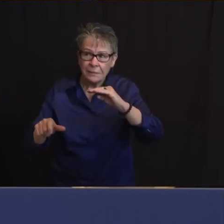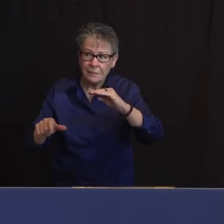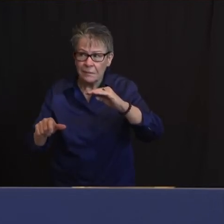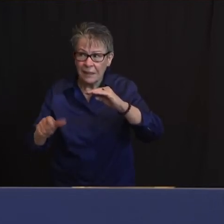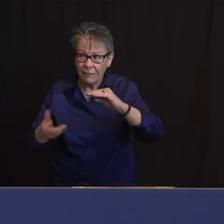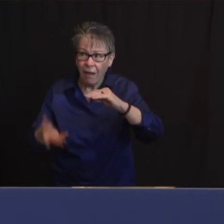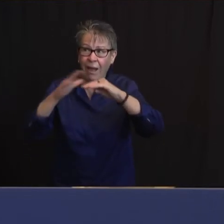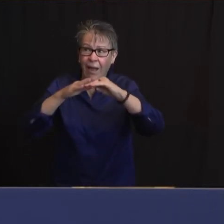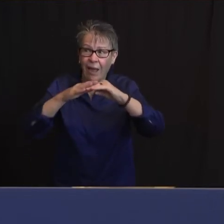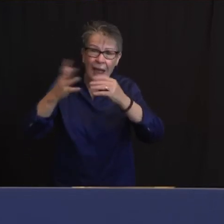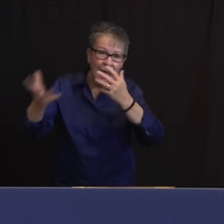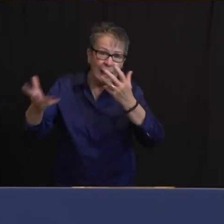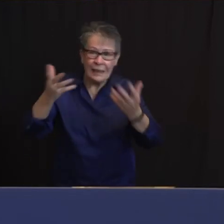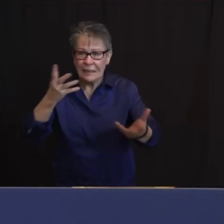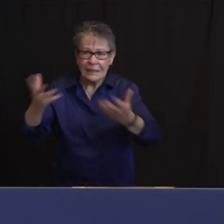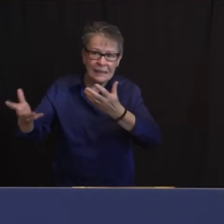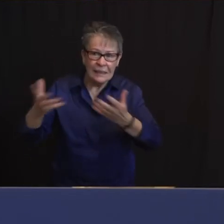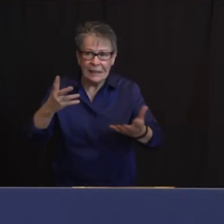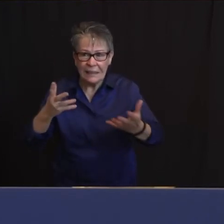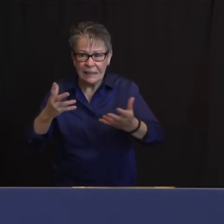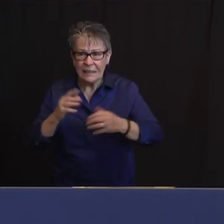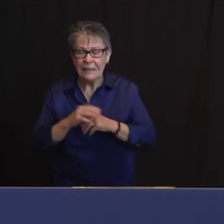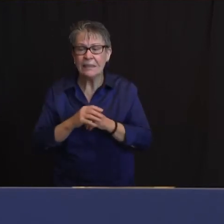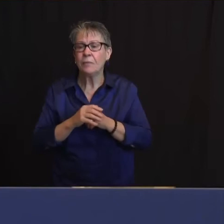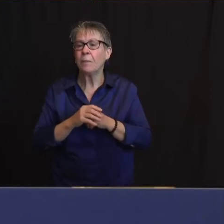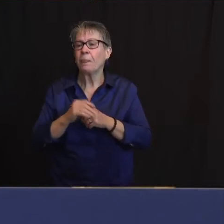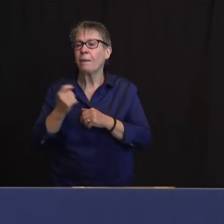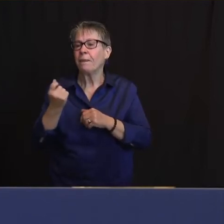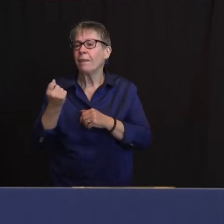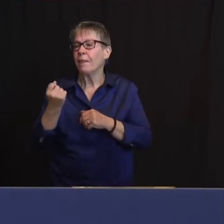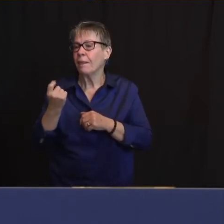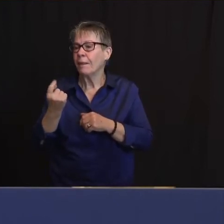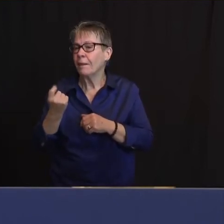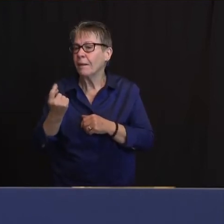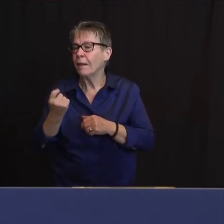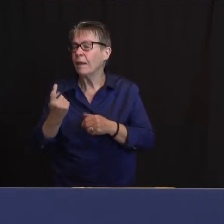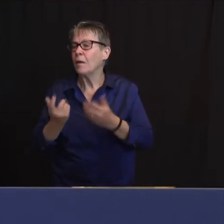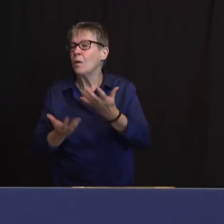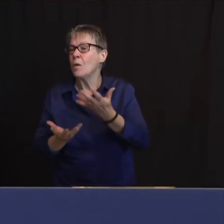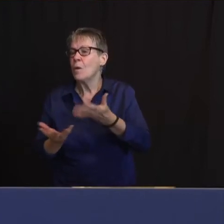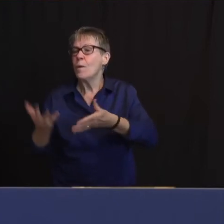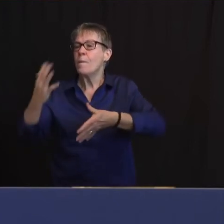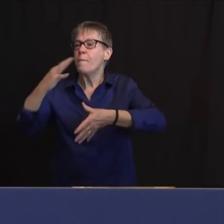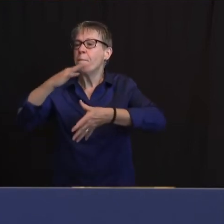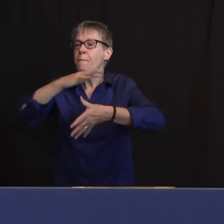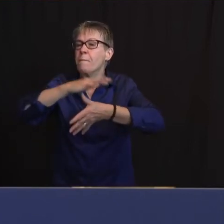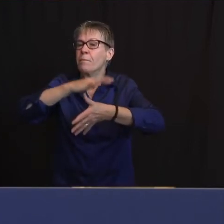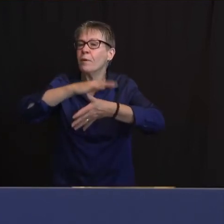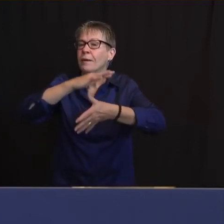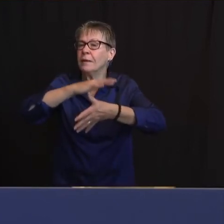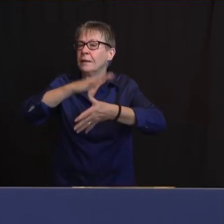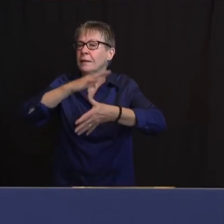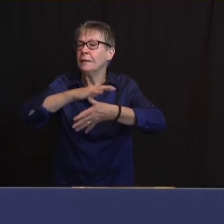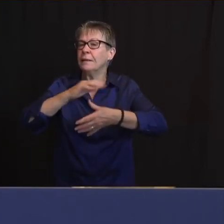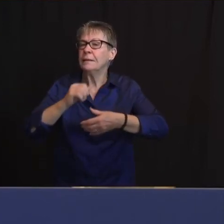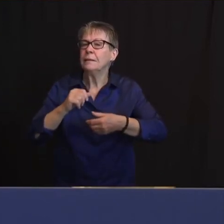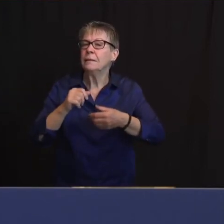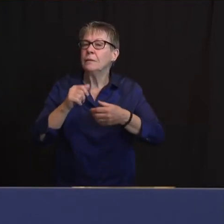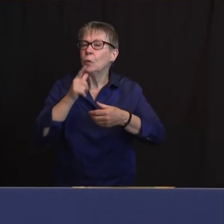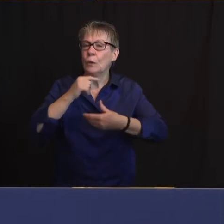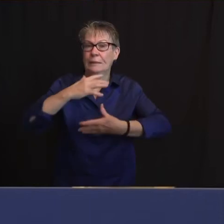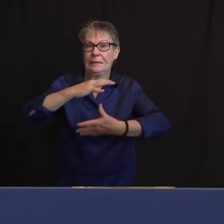families, I would think, without having spent a lot of time talking to Judy about it. But we're getting I want to say this again, most of the